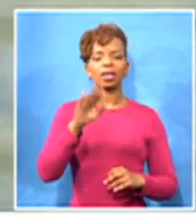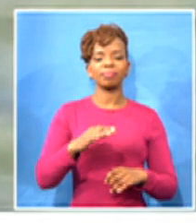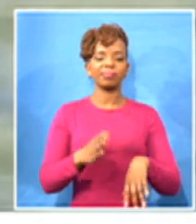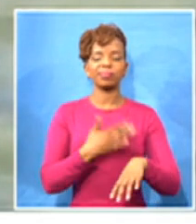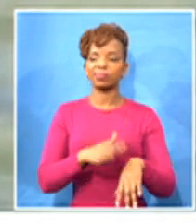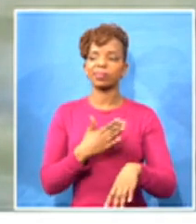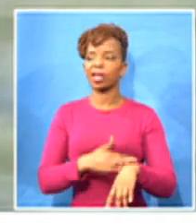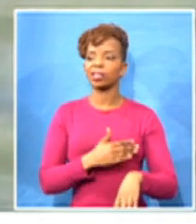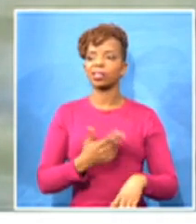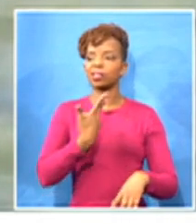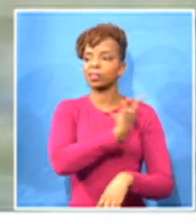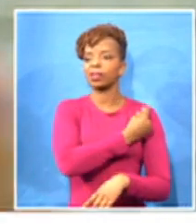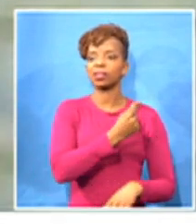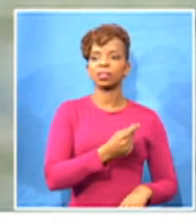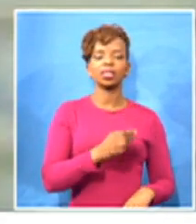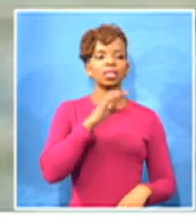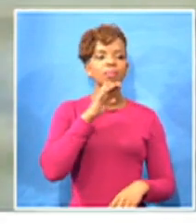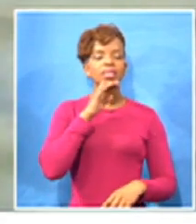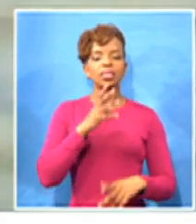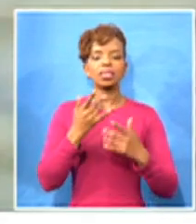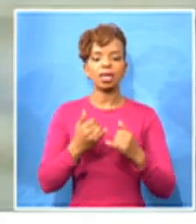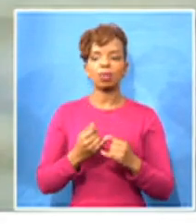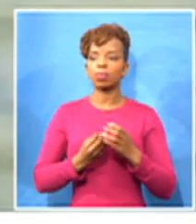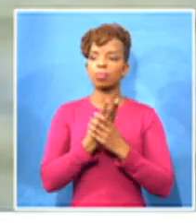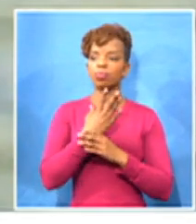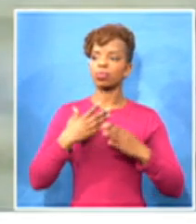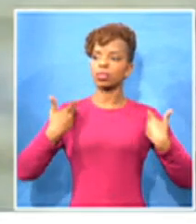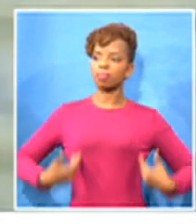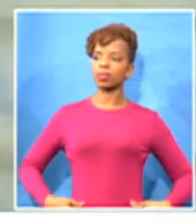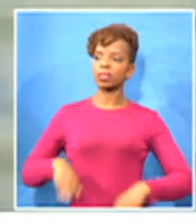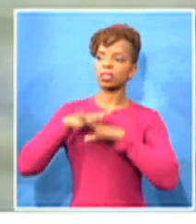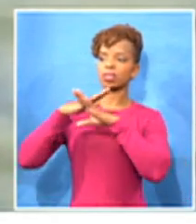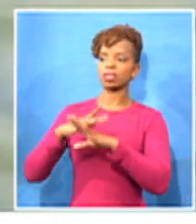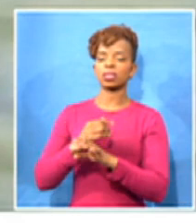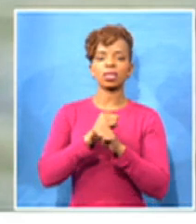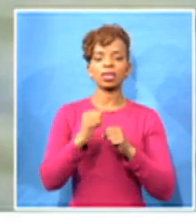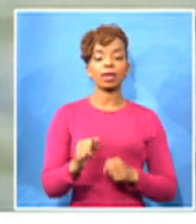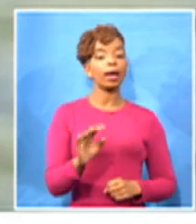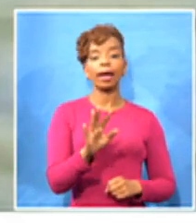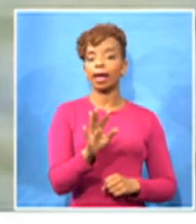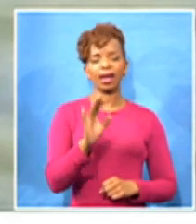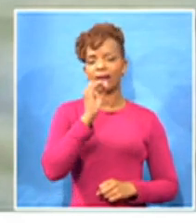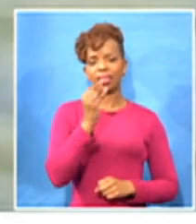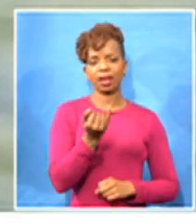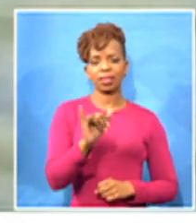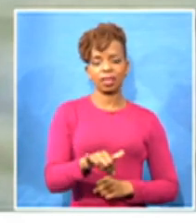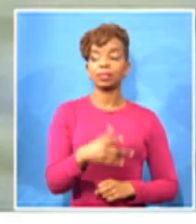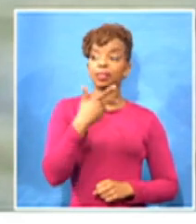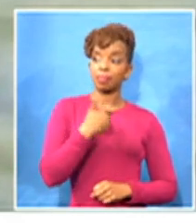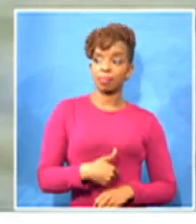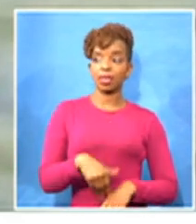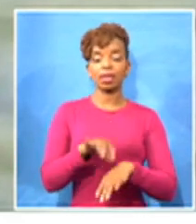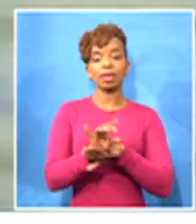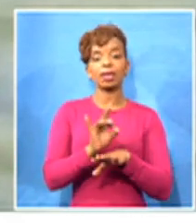you will produce no antibody response. My advice is try as much